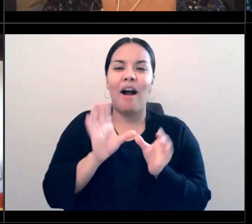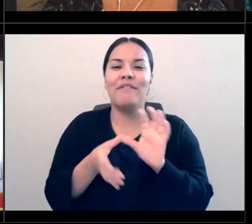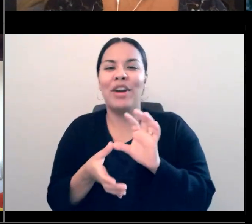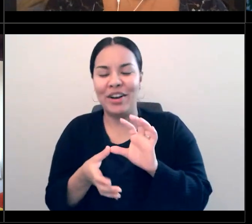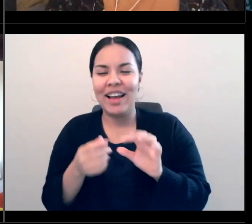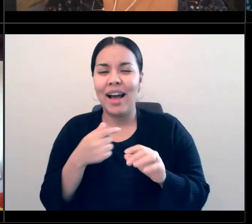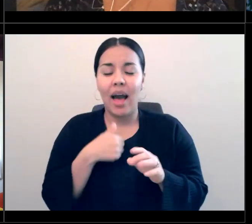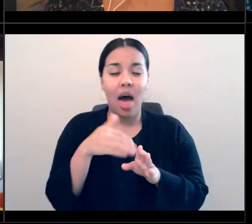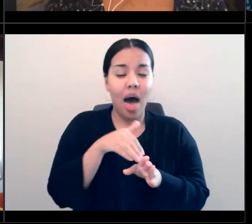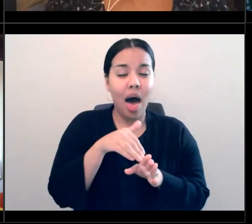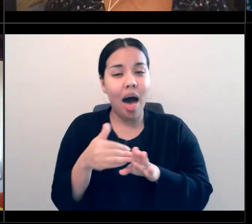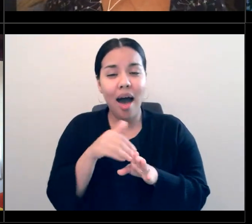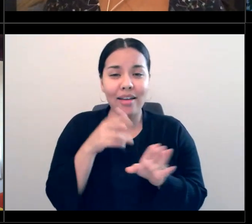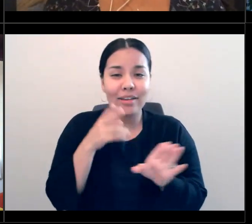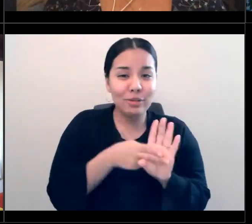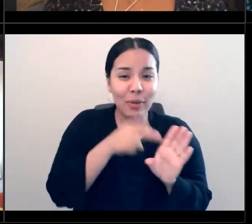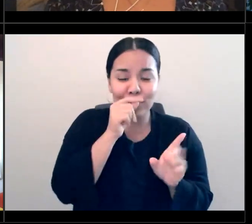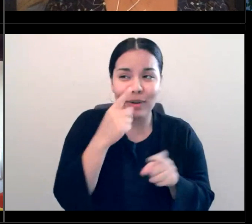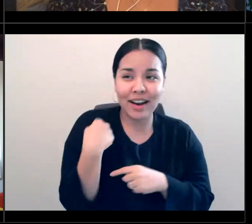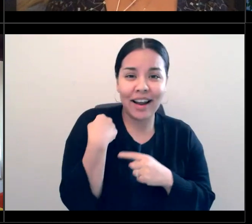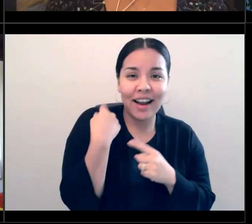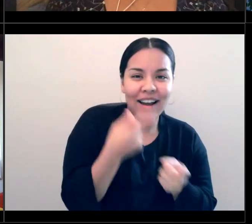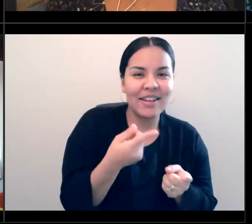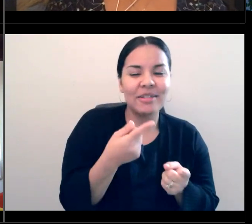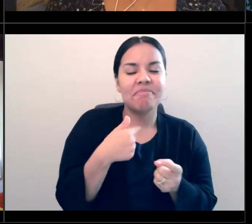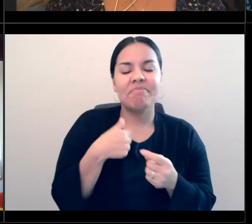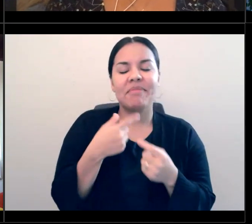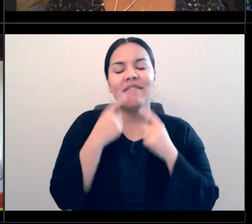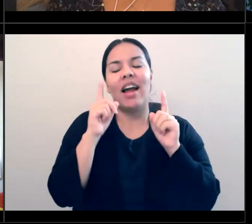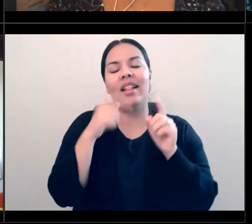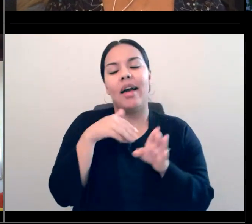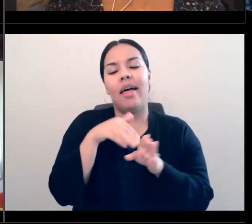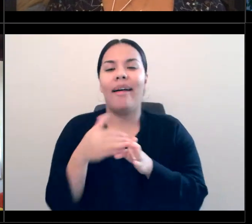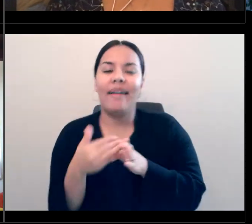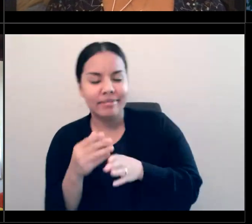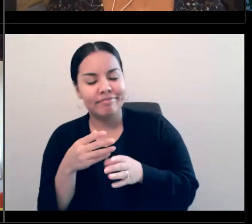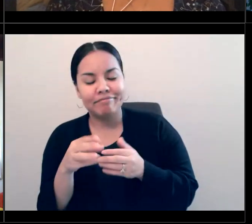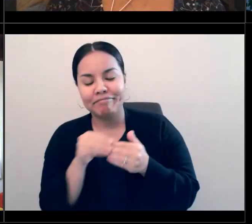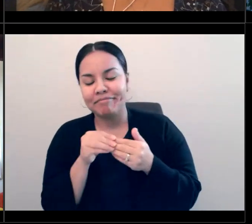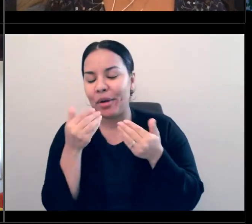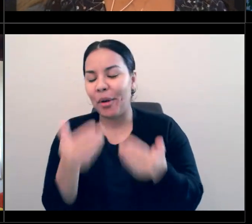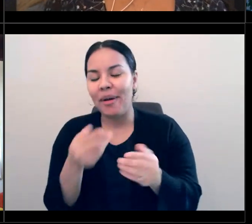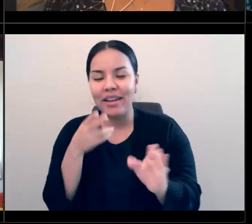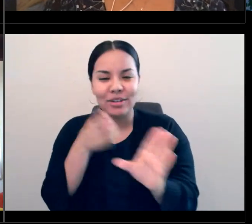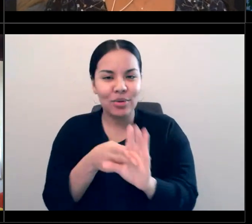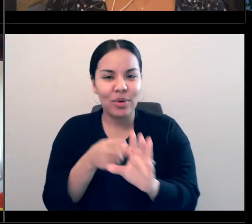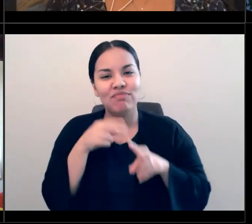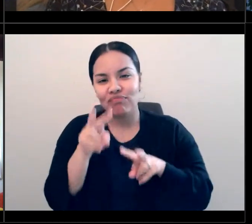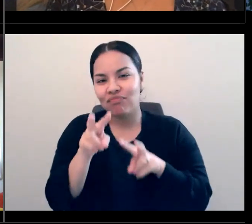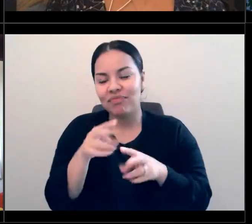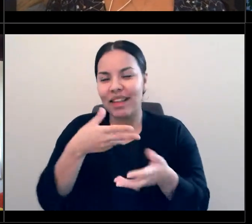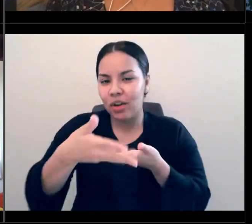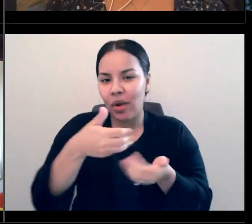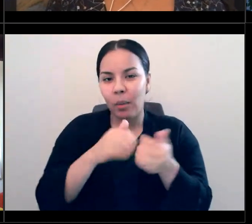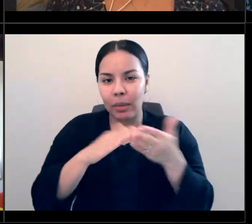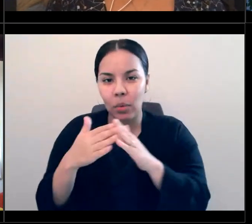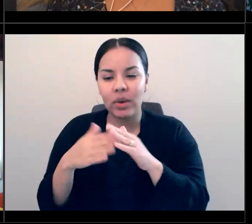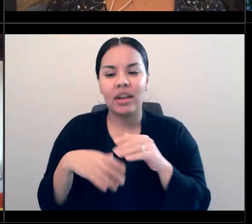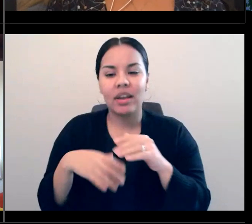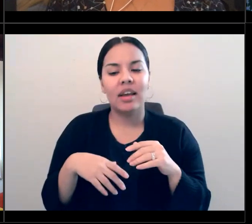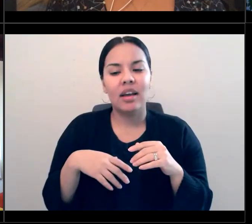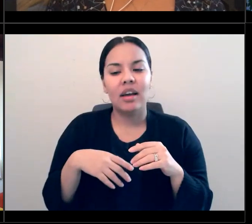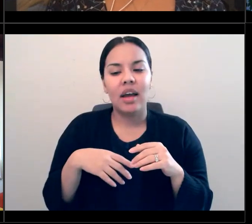I think this is going to tip me into getting an account. I look forward to interacting with this community. And then maybe just sort of